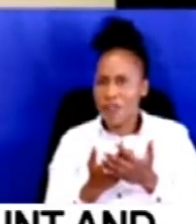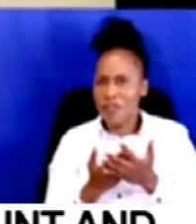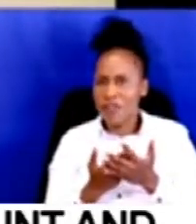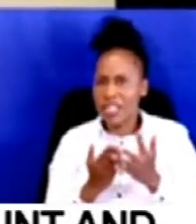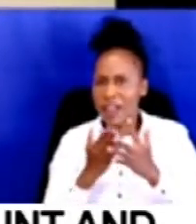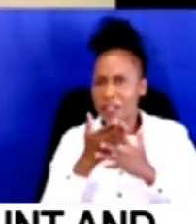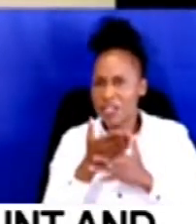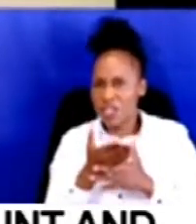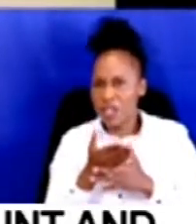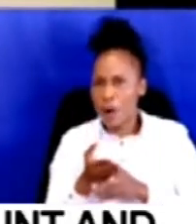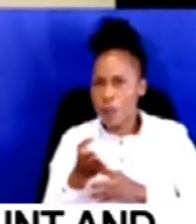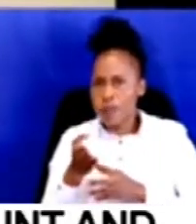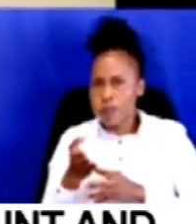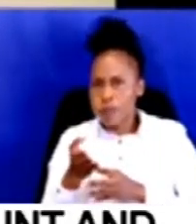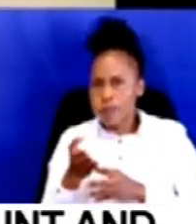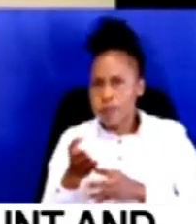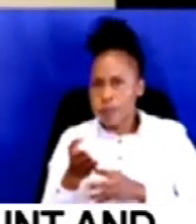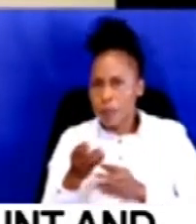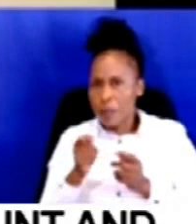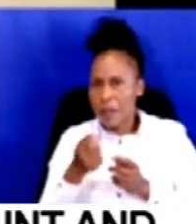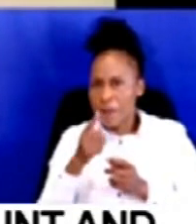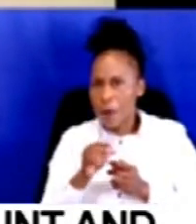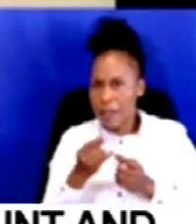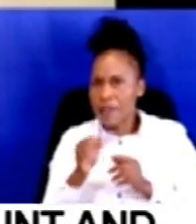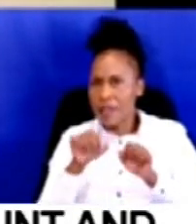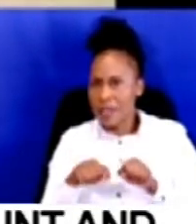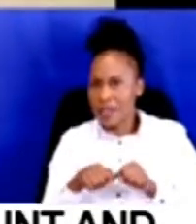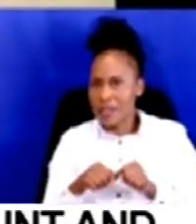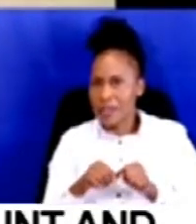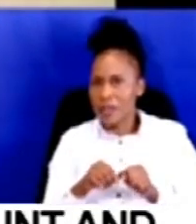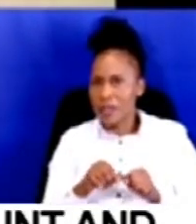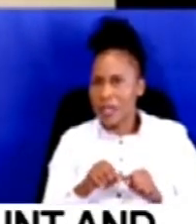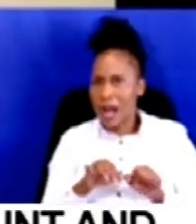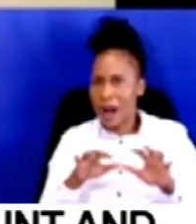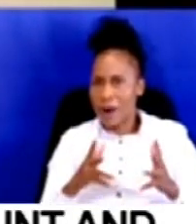for this, and if so, to what extent? Thank you.